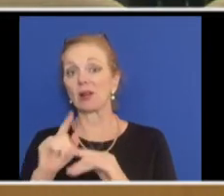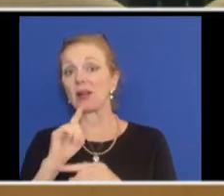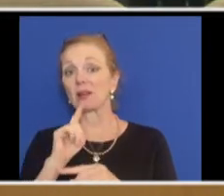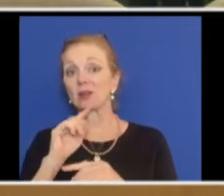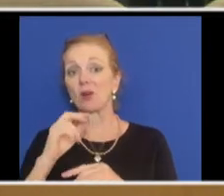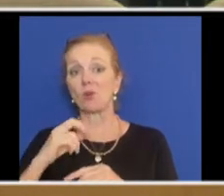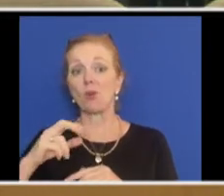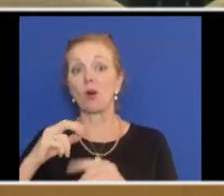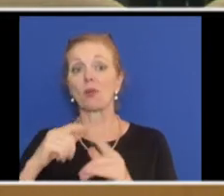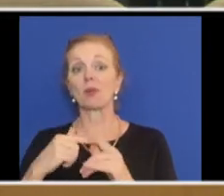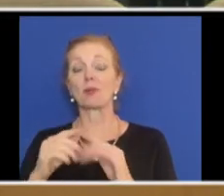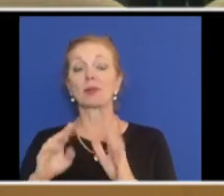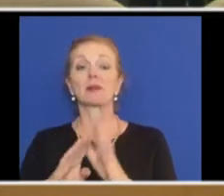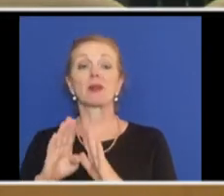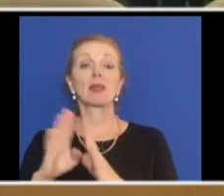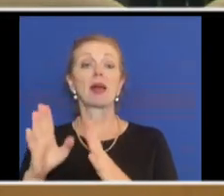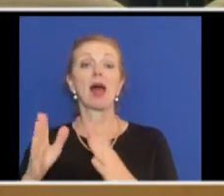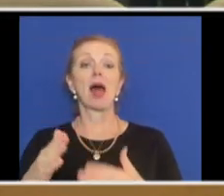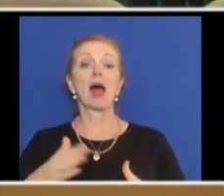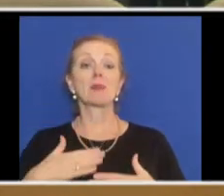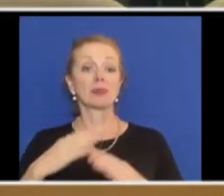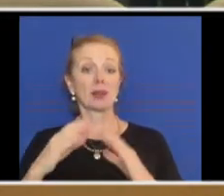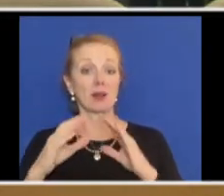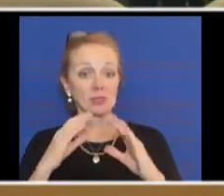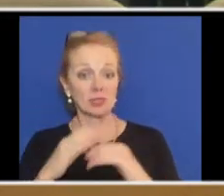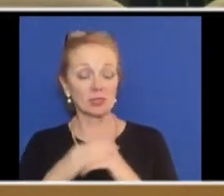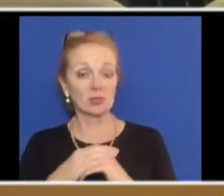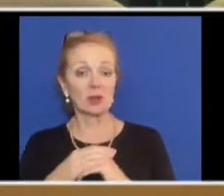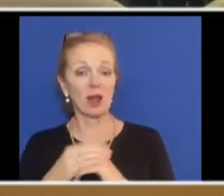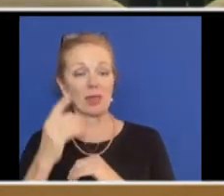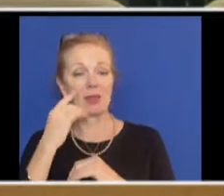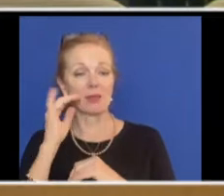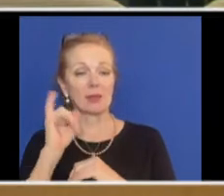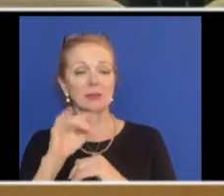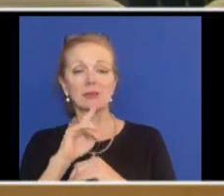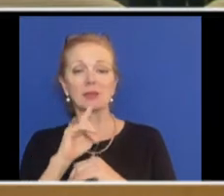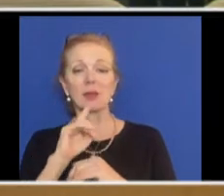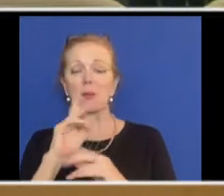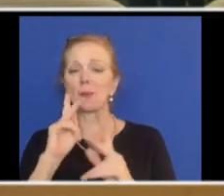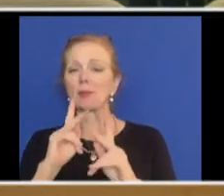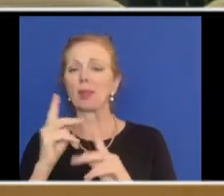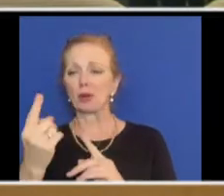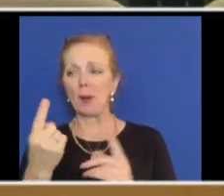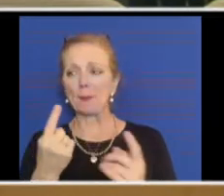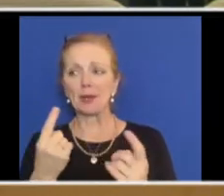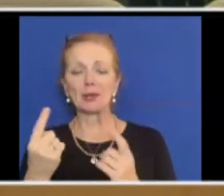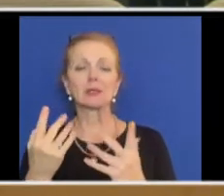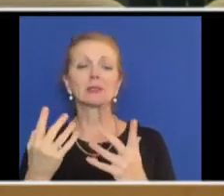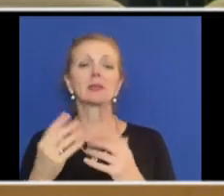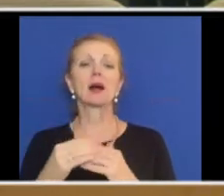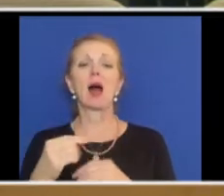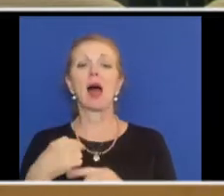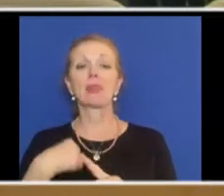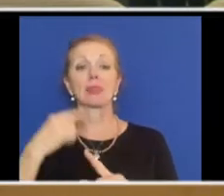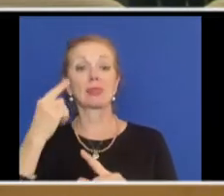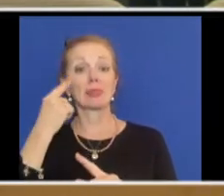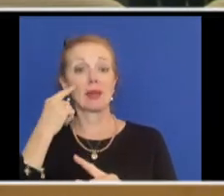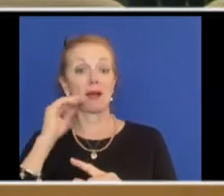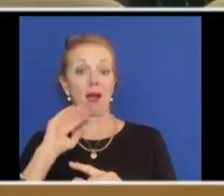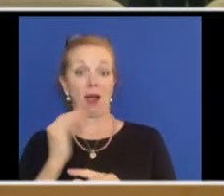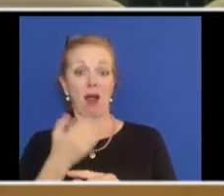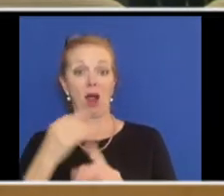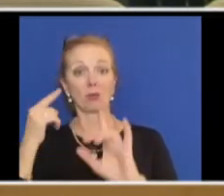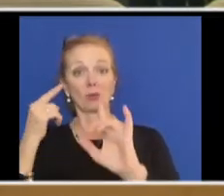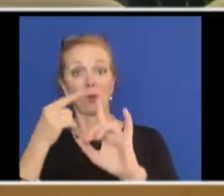to some mixed-use developments but happy to have the conversation I just think that's the set the people are coming it's I think our goal and y'all said it well is